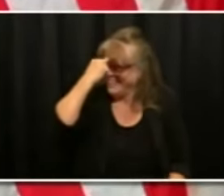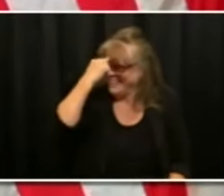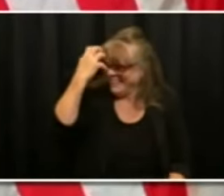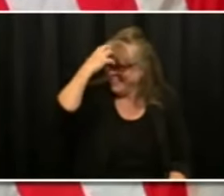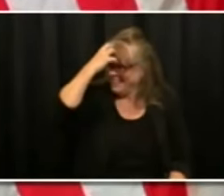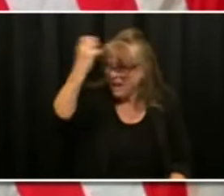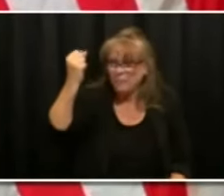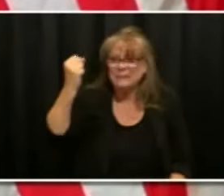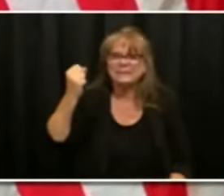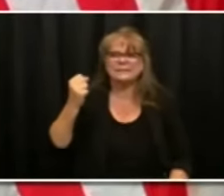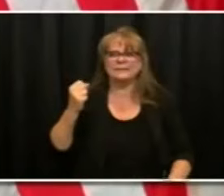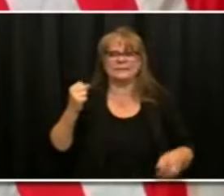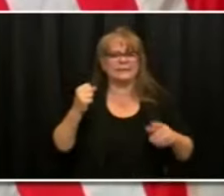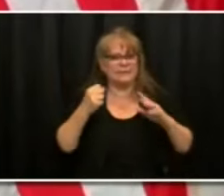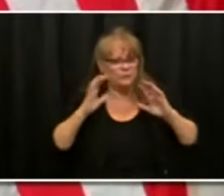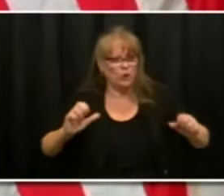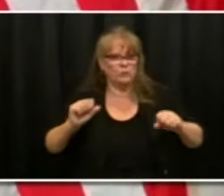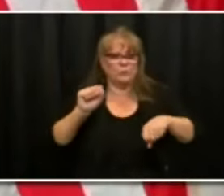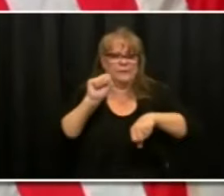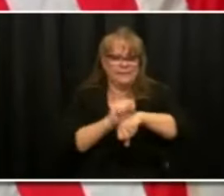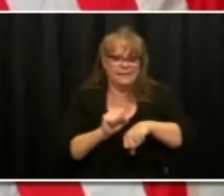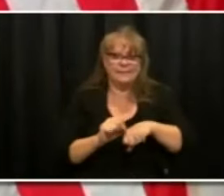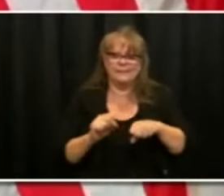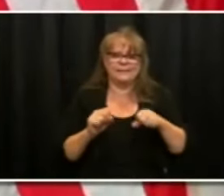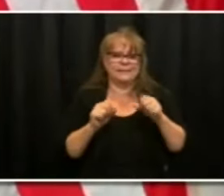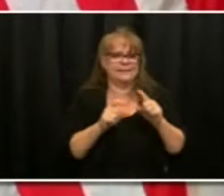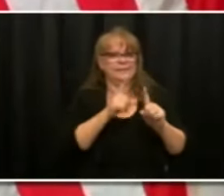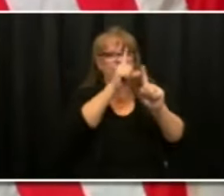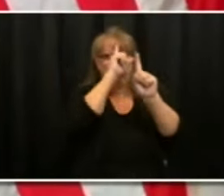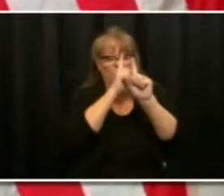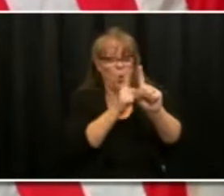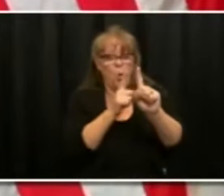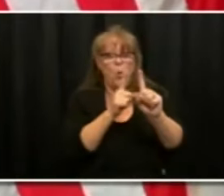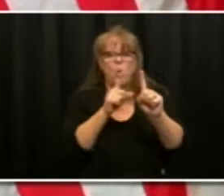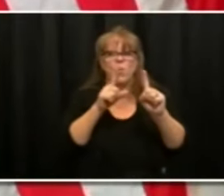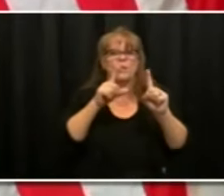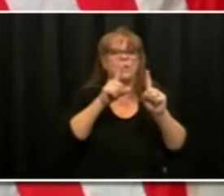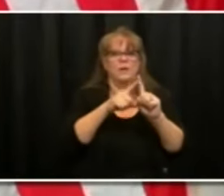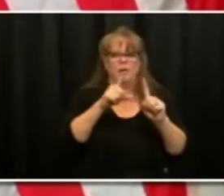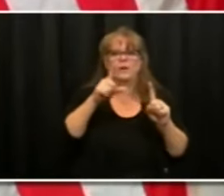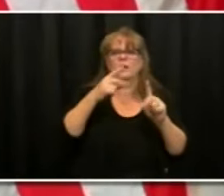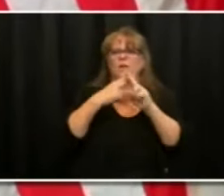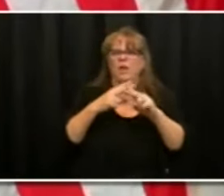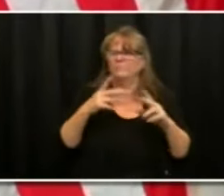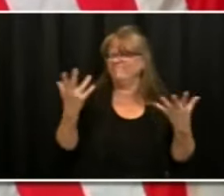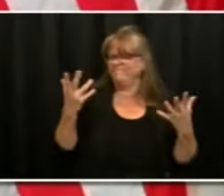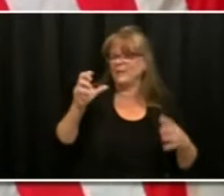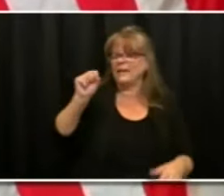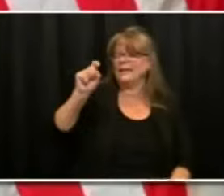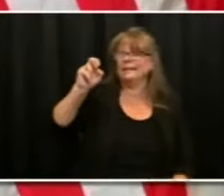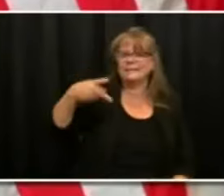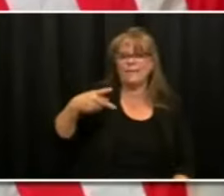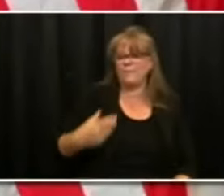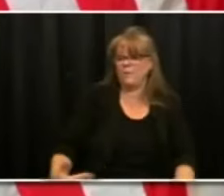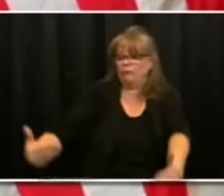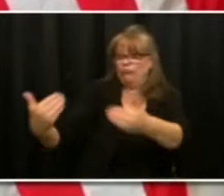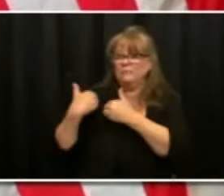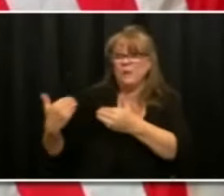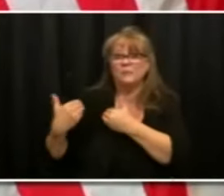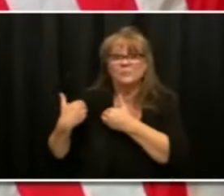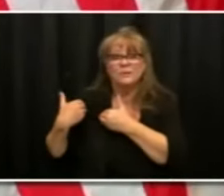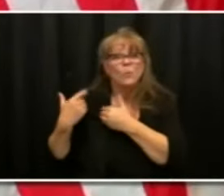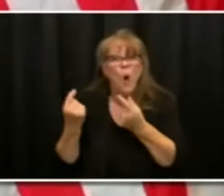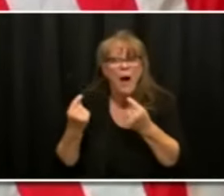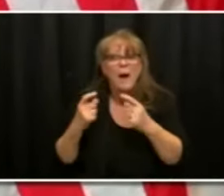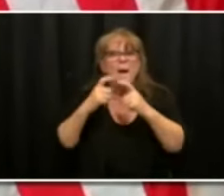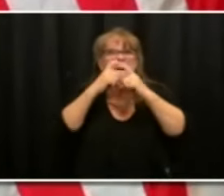significant campaign to do just that, called Step Up Colorado. And you might have seen the mask that I wore today. It's a Step